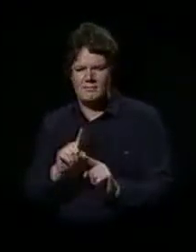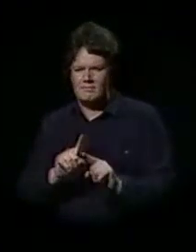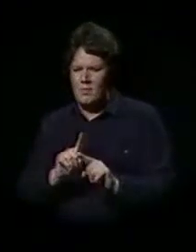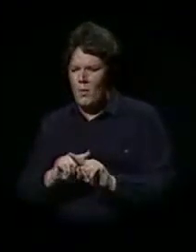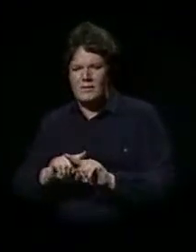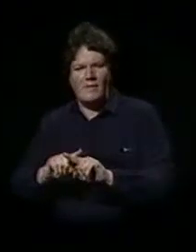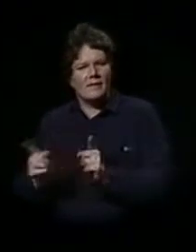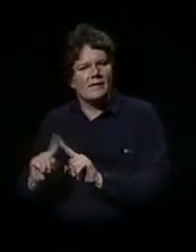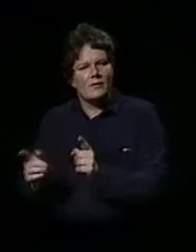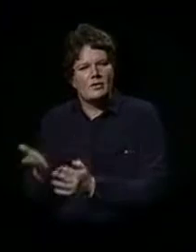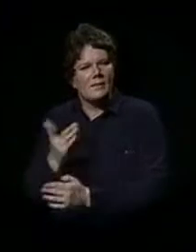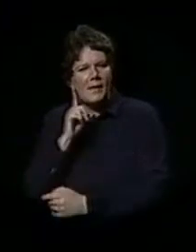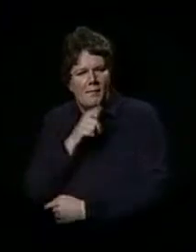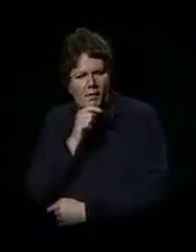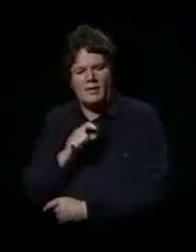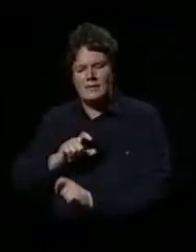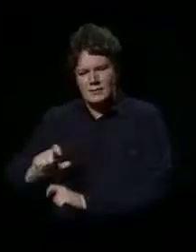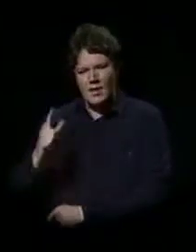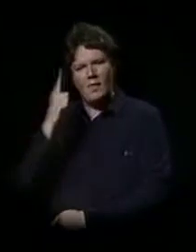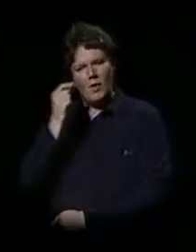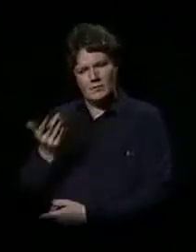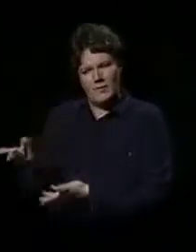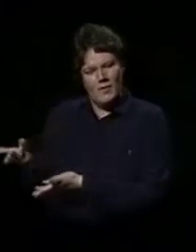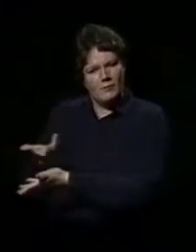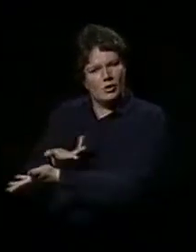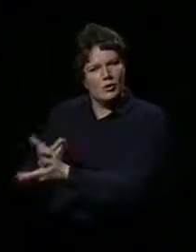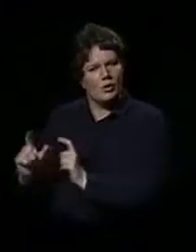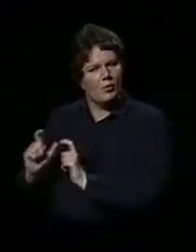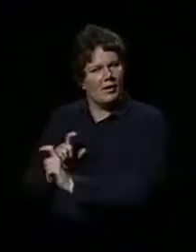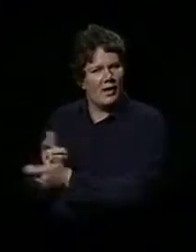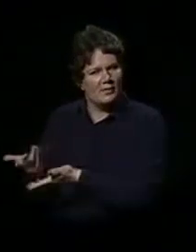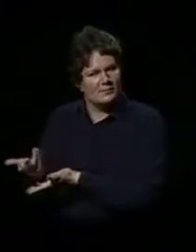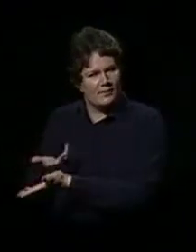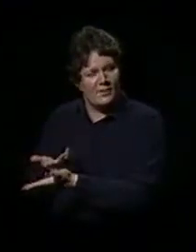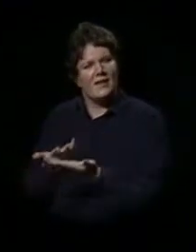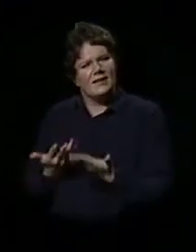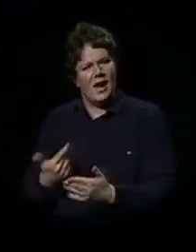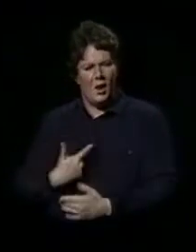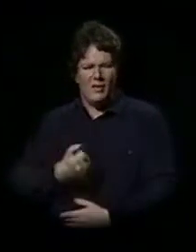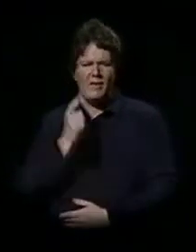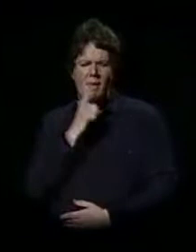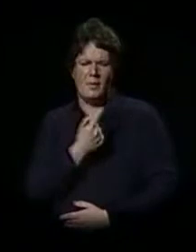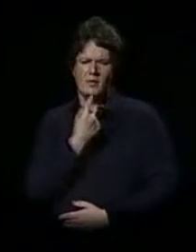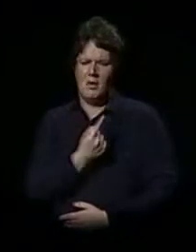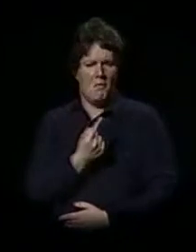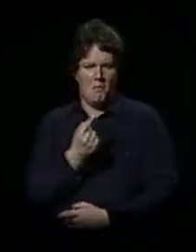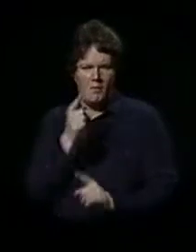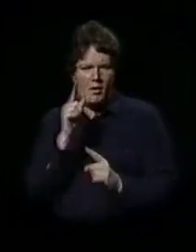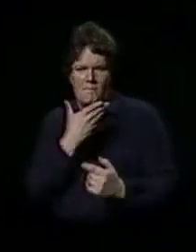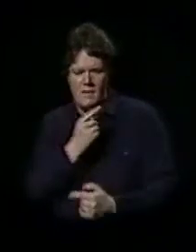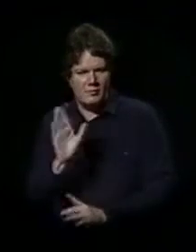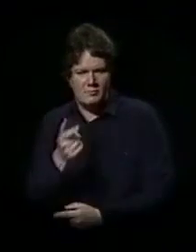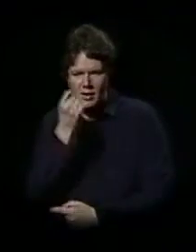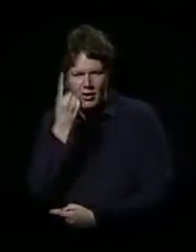greatly human beings may differ, it is still possible for them to communicate. Nowadays, we find people maintaining that men